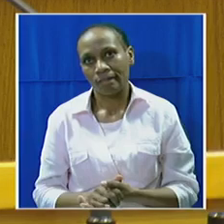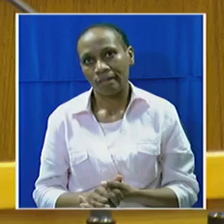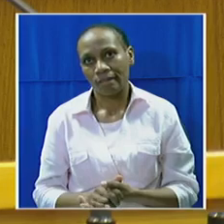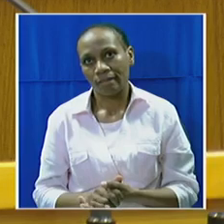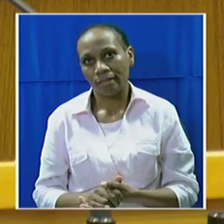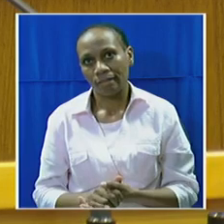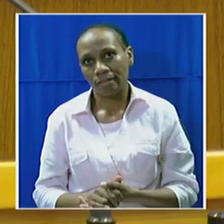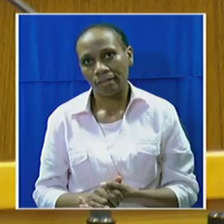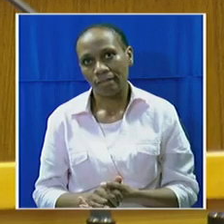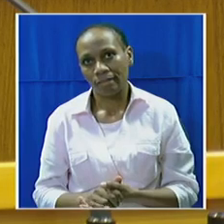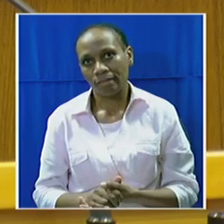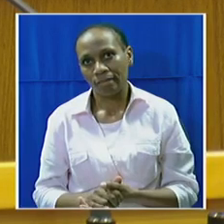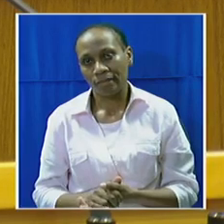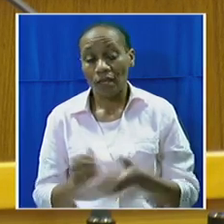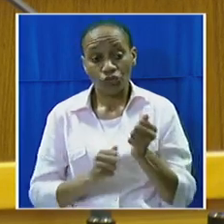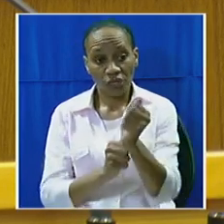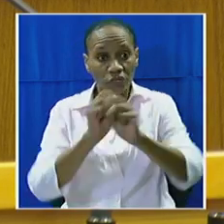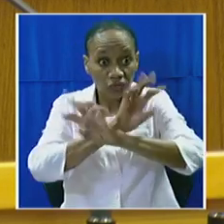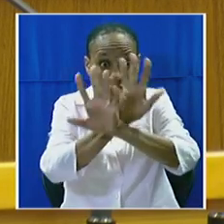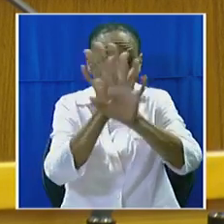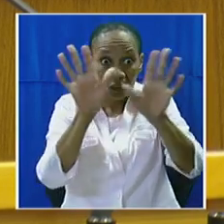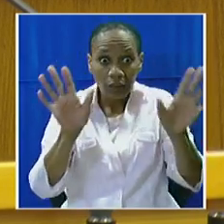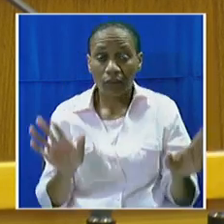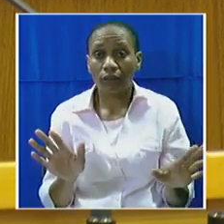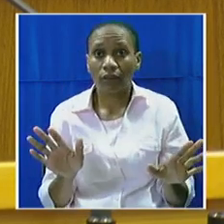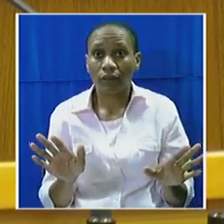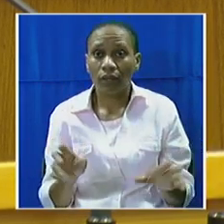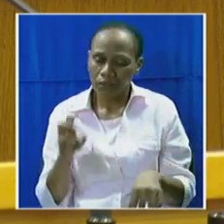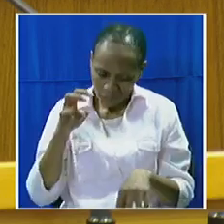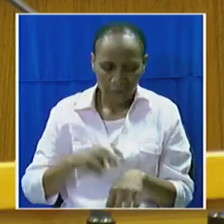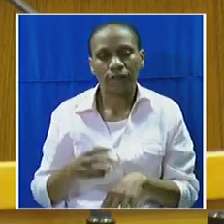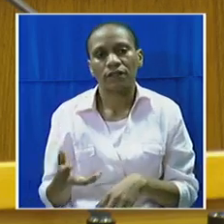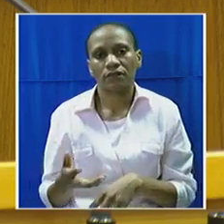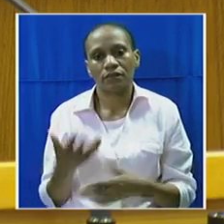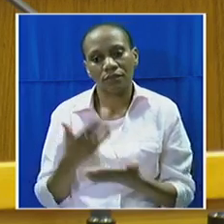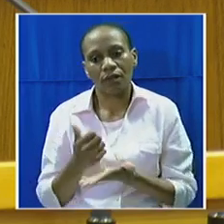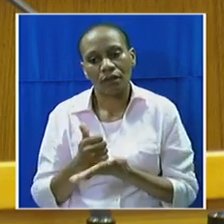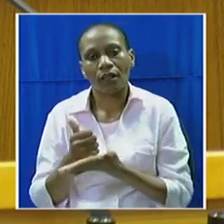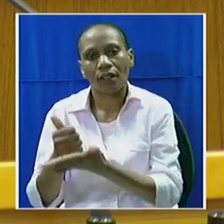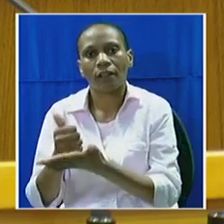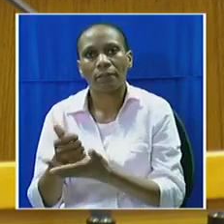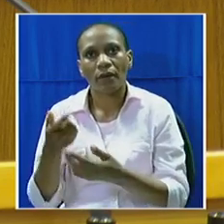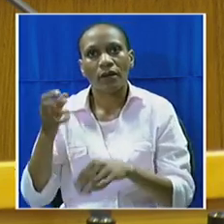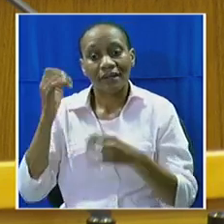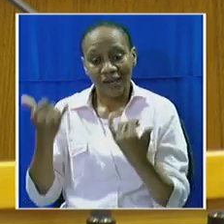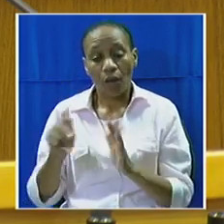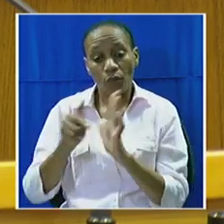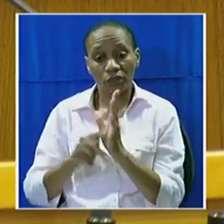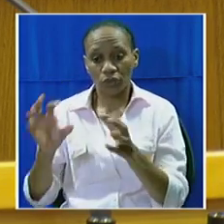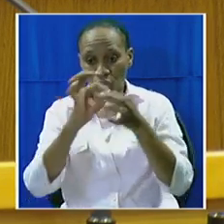A clear and progressive strategy is needed to address the weak vertical micro-policy